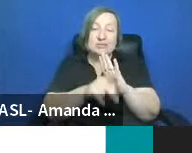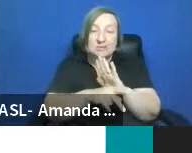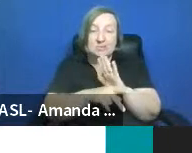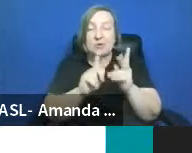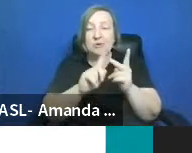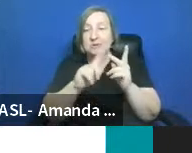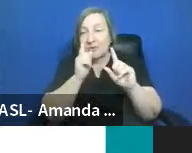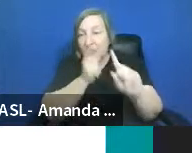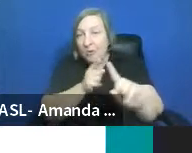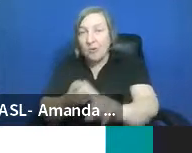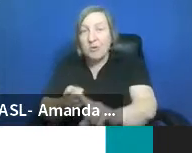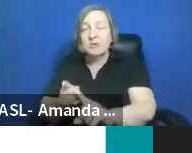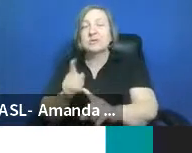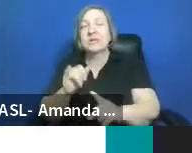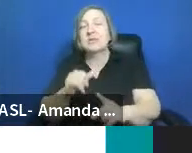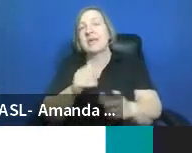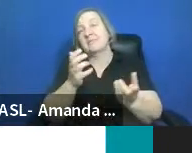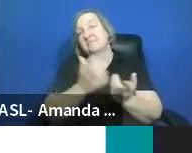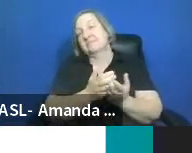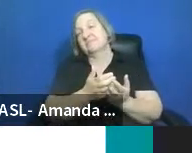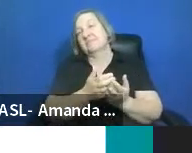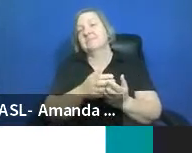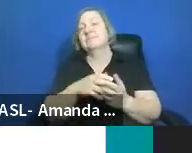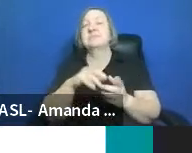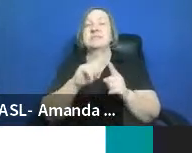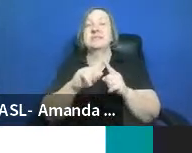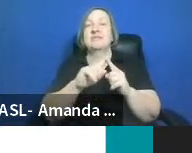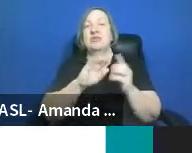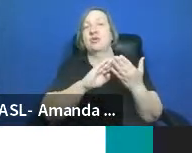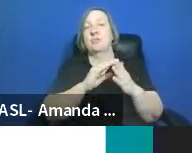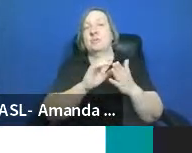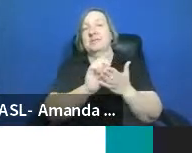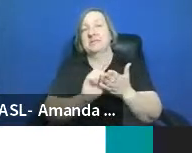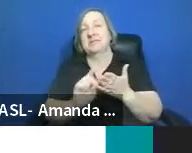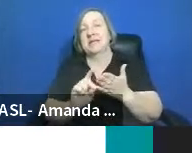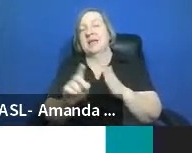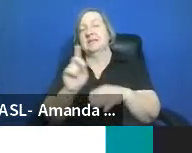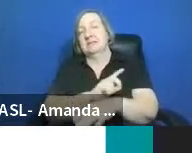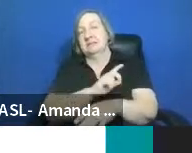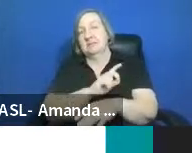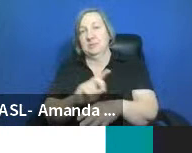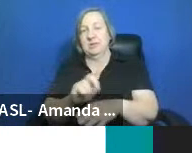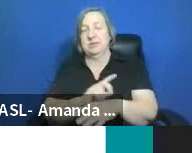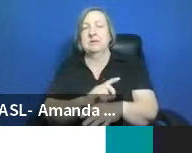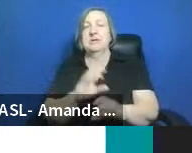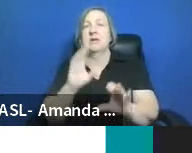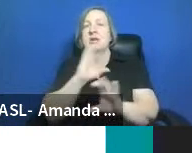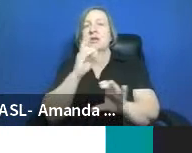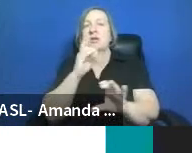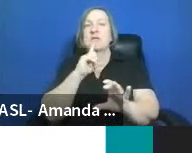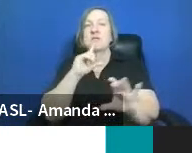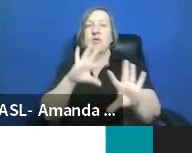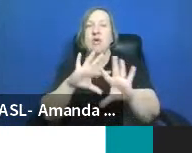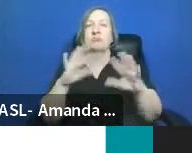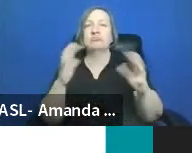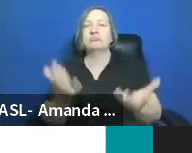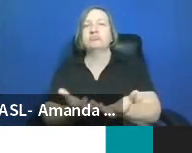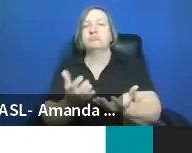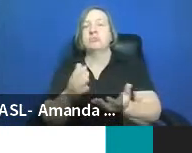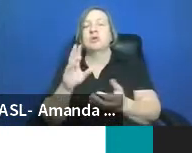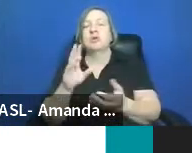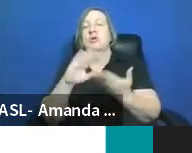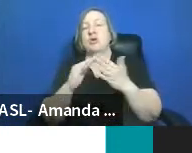different urban design disciplines there, looking towards getting to a holistic urban design